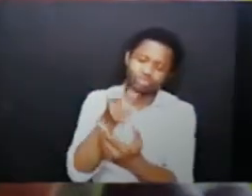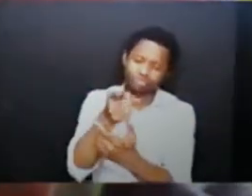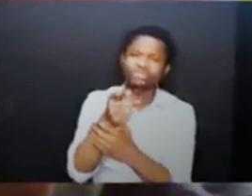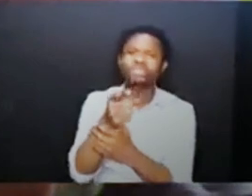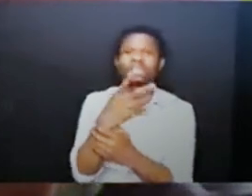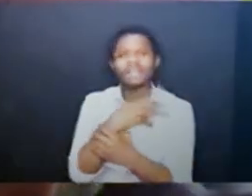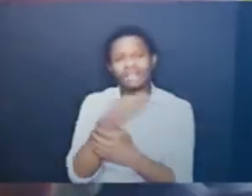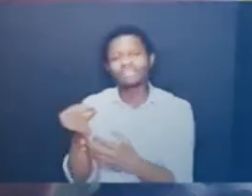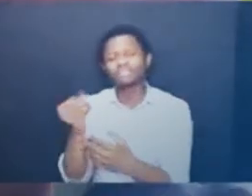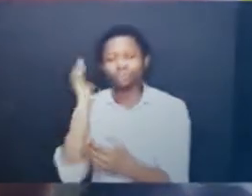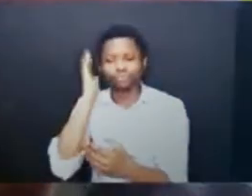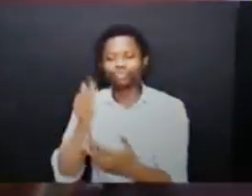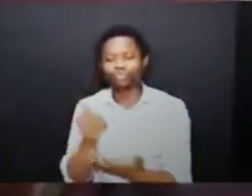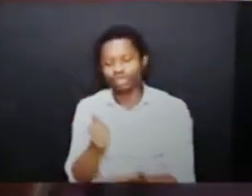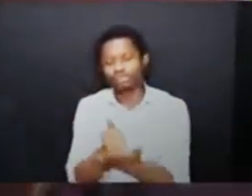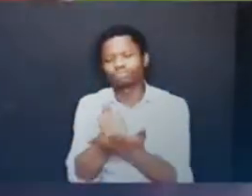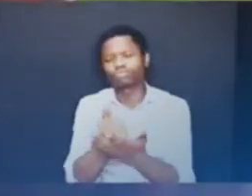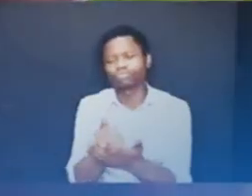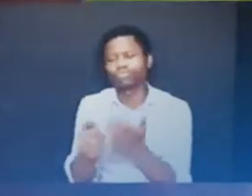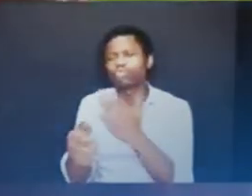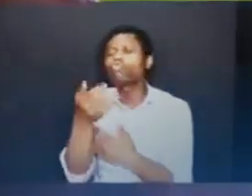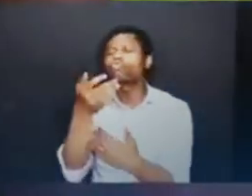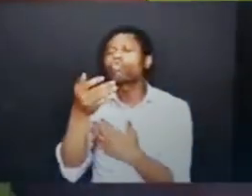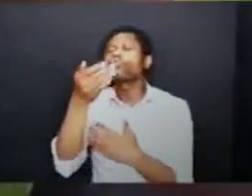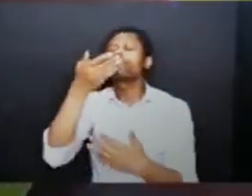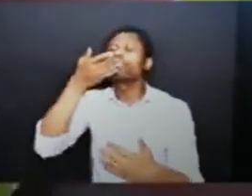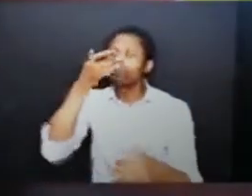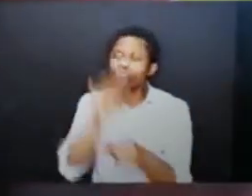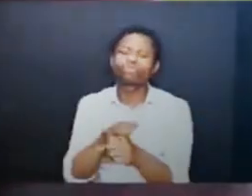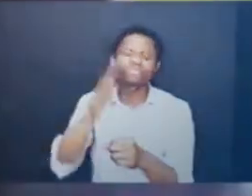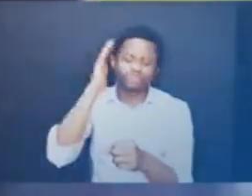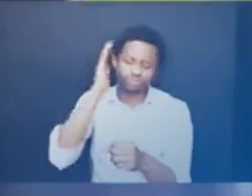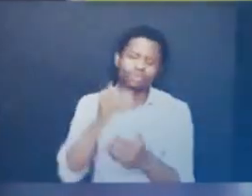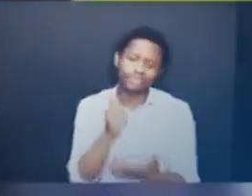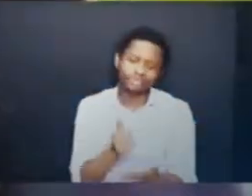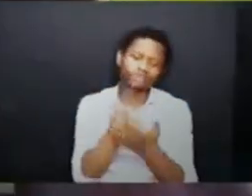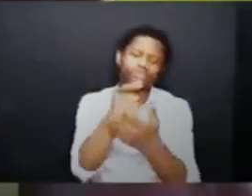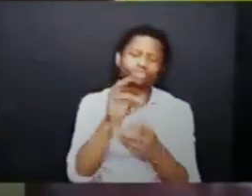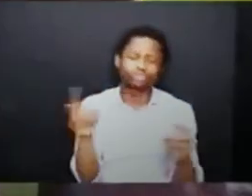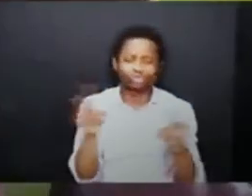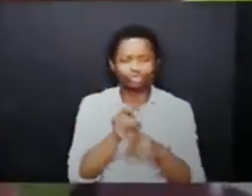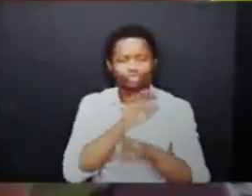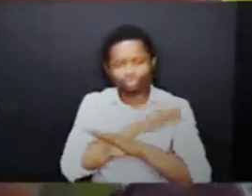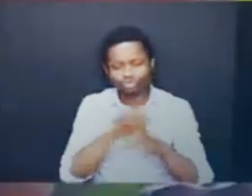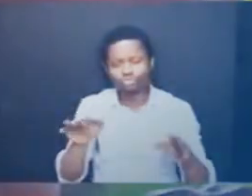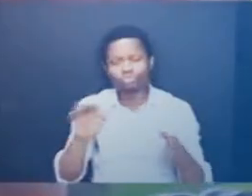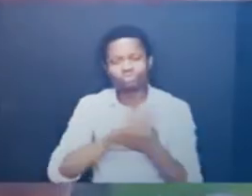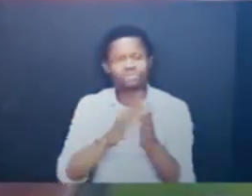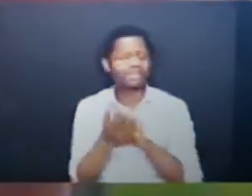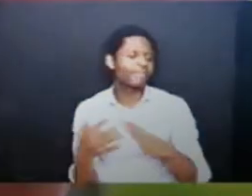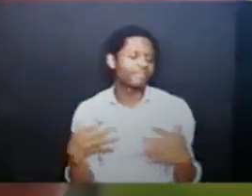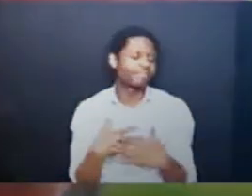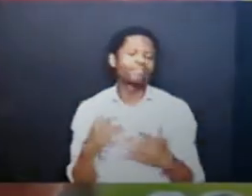He promises to help you. So do not be afraid.